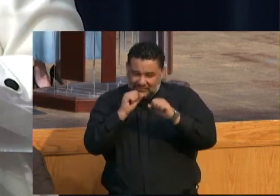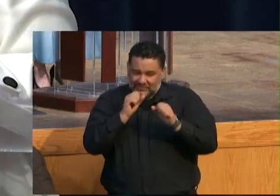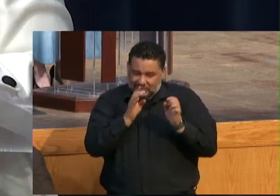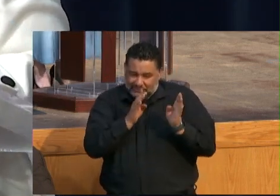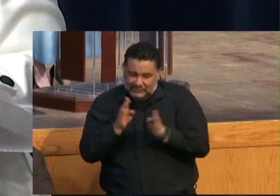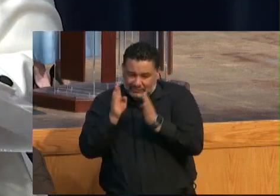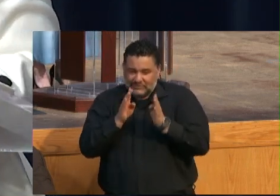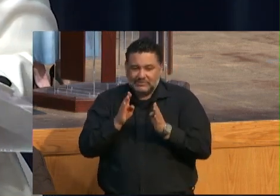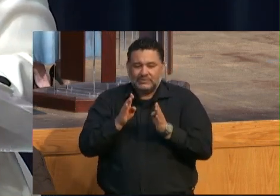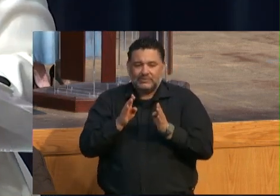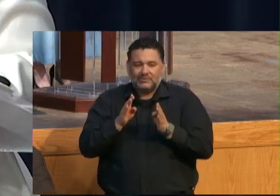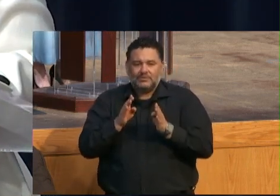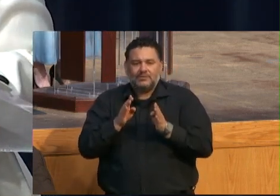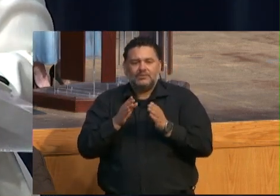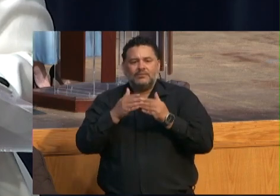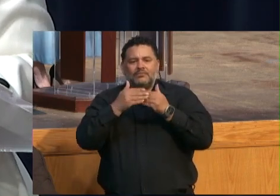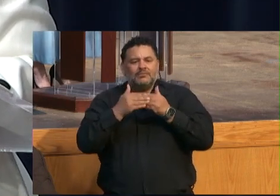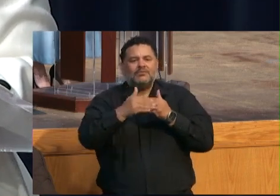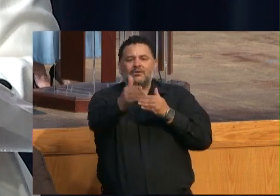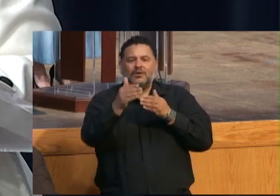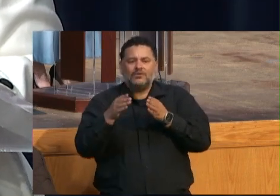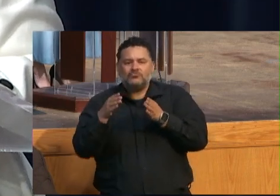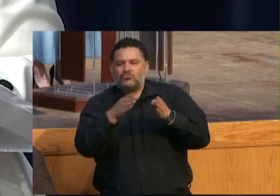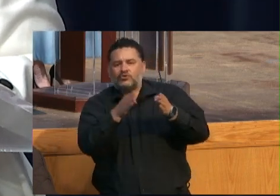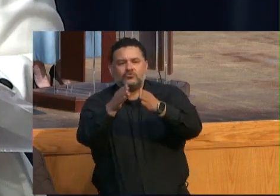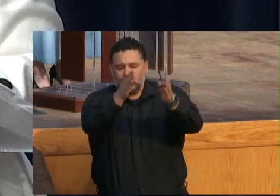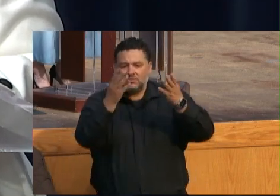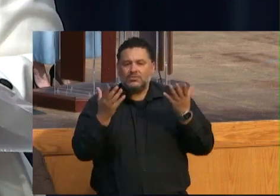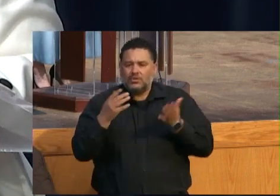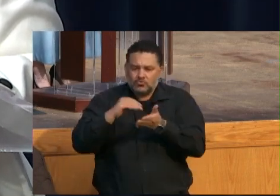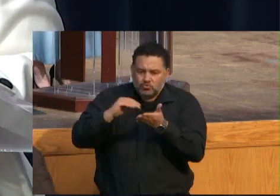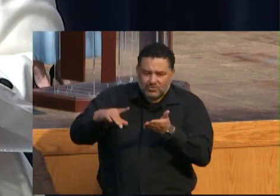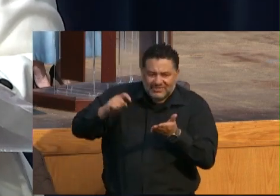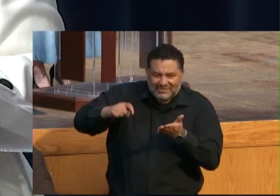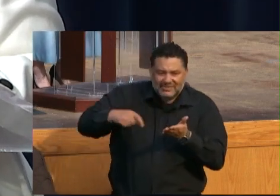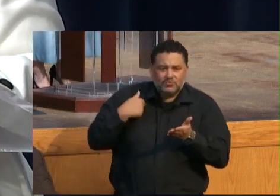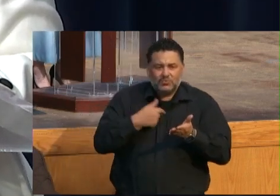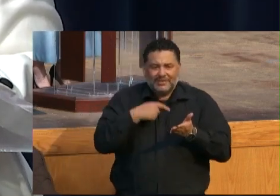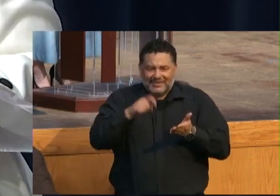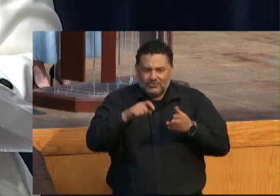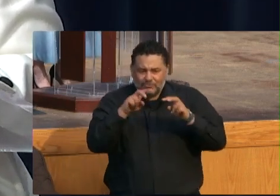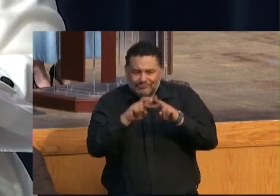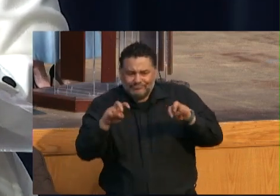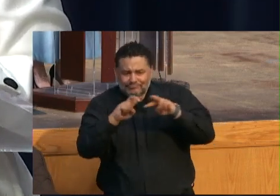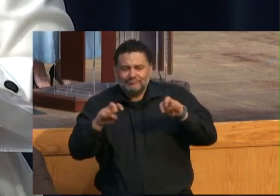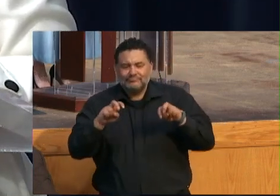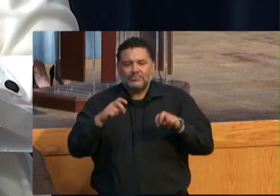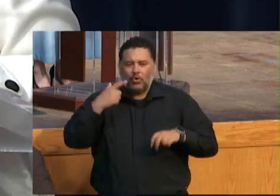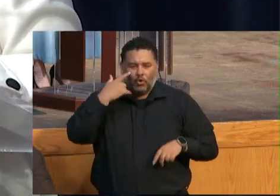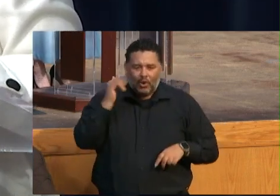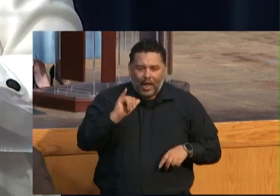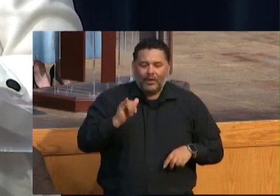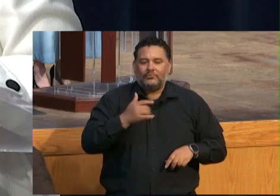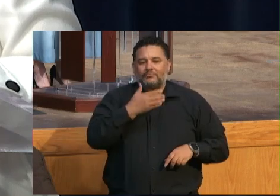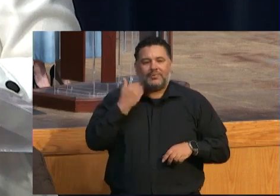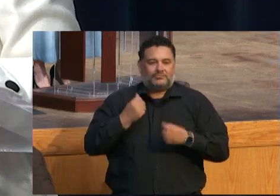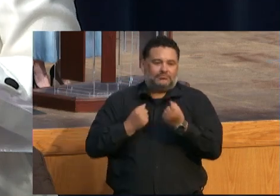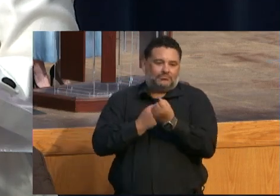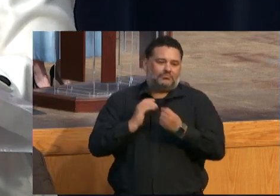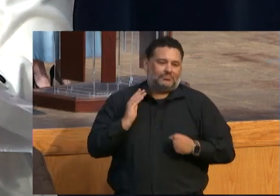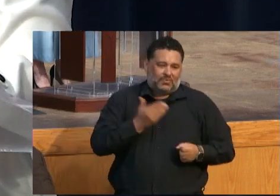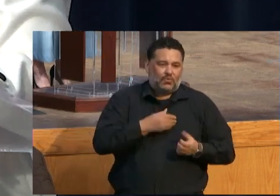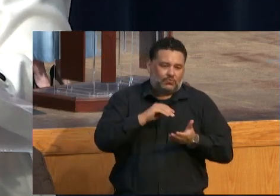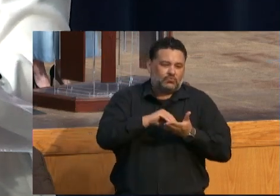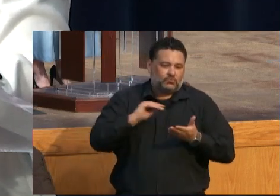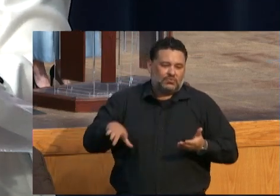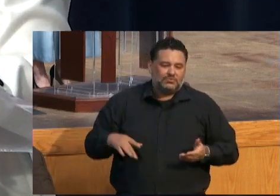an institution. What do our students need, and what do we need to look at and look like to best support our students? So